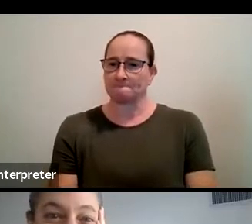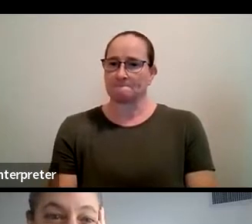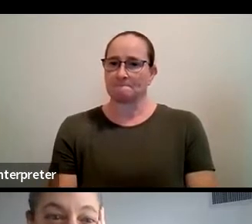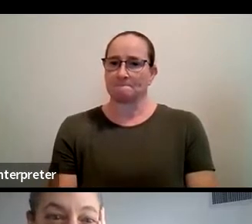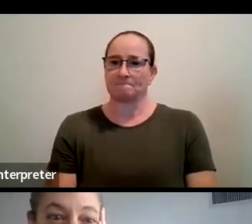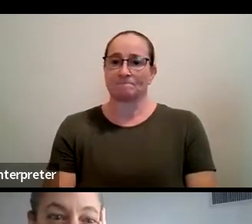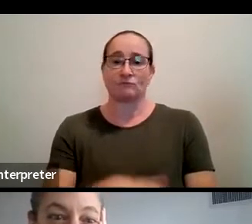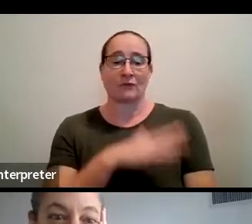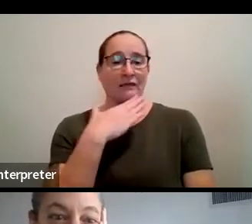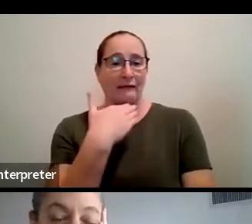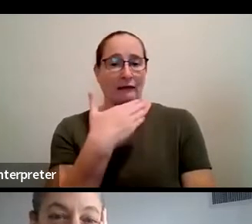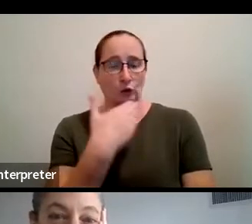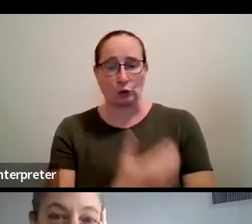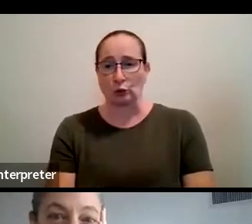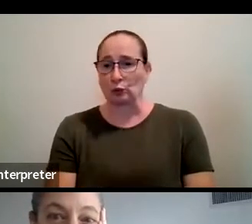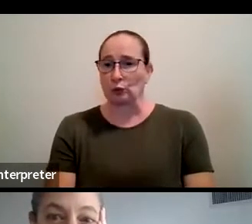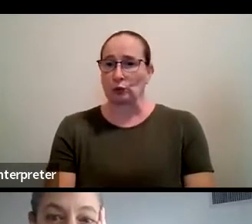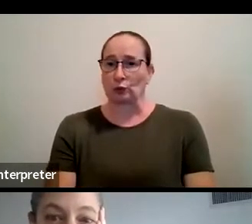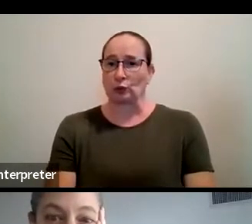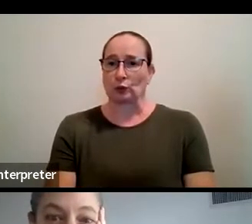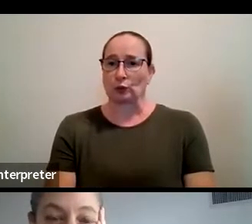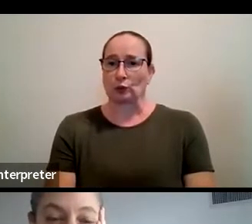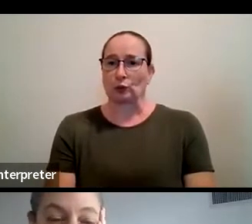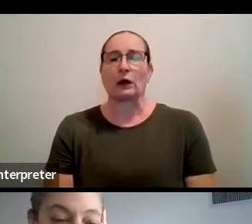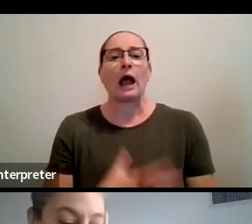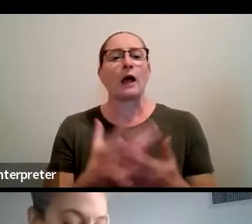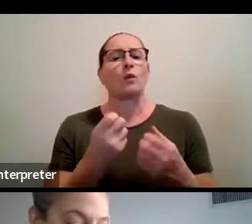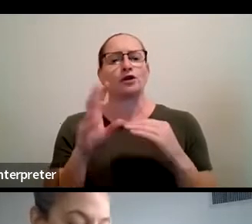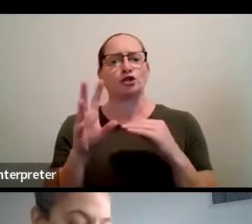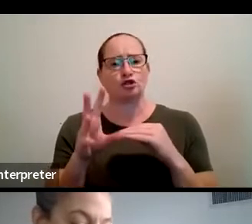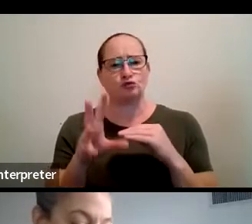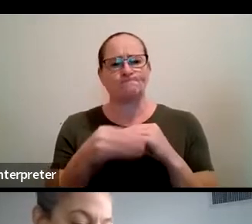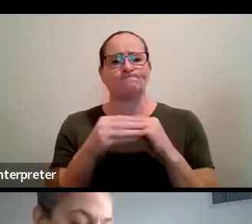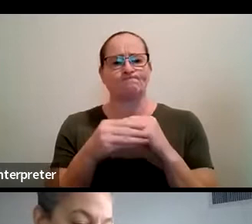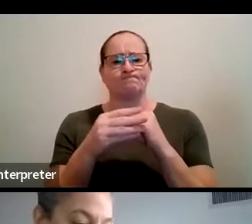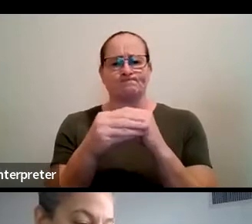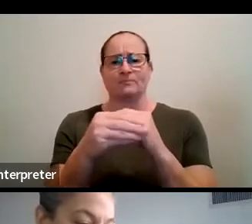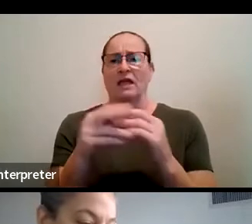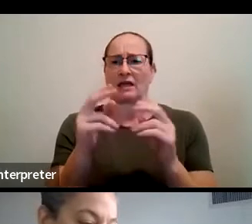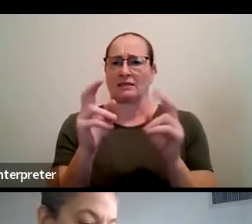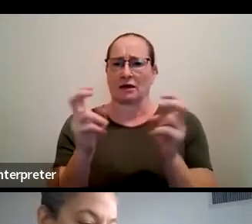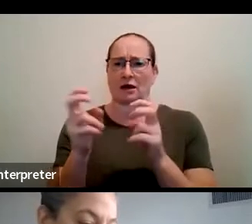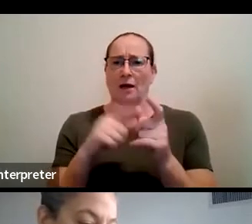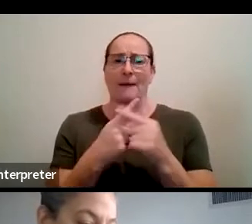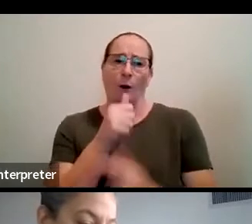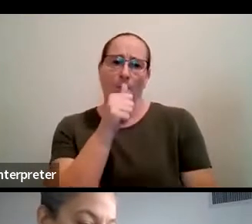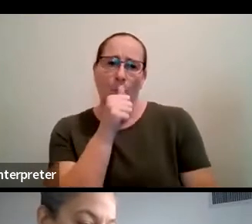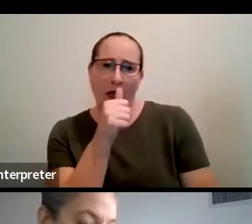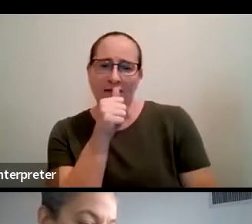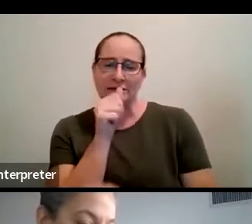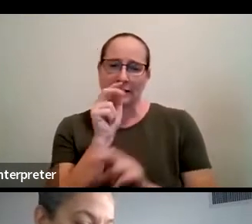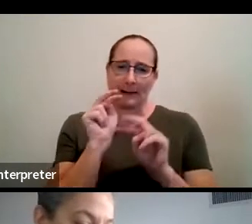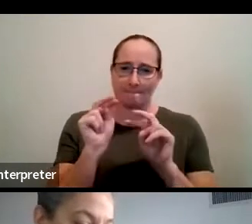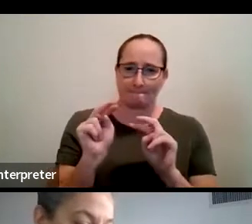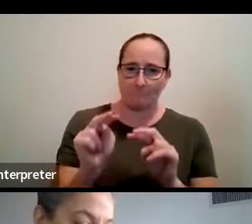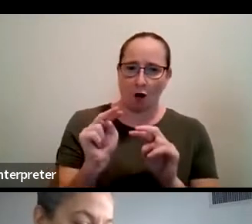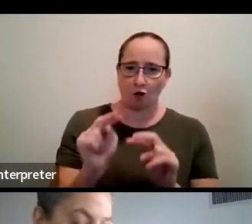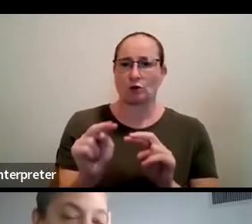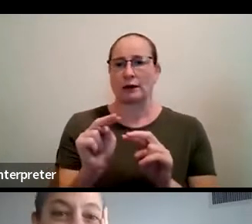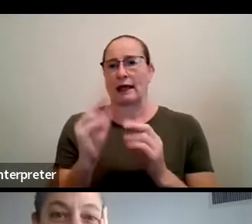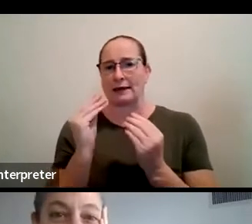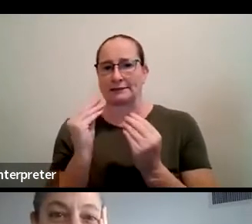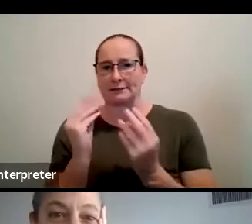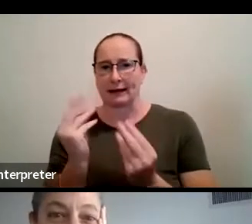Thanks. So I wanted to build on the issue that you raised, Jeff, about privacy and monitoring and